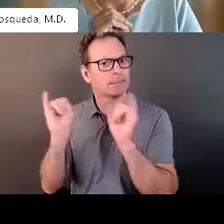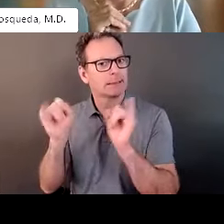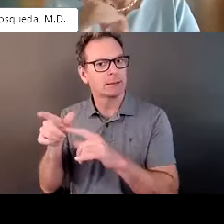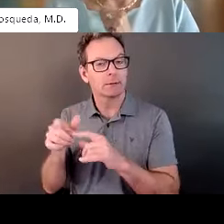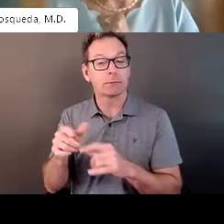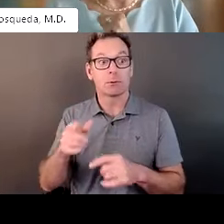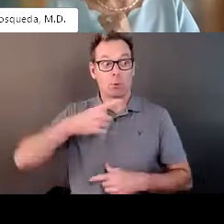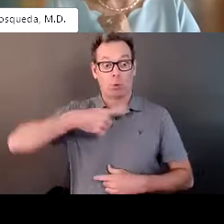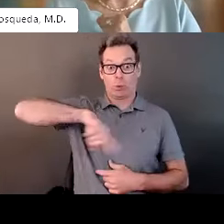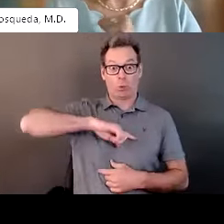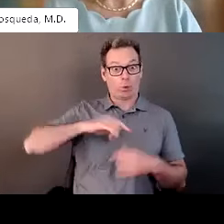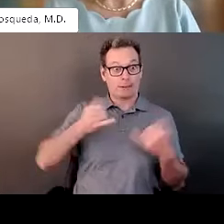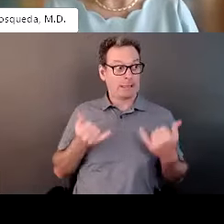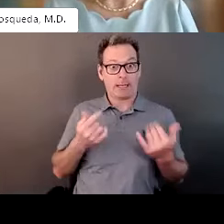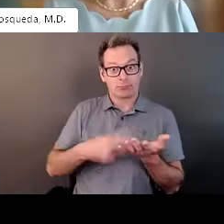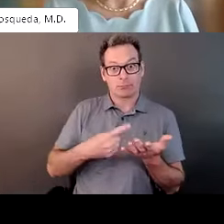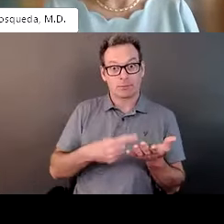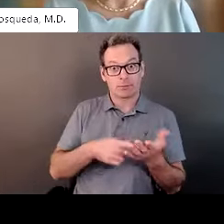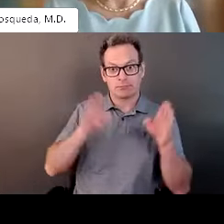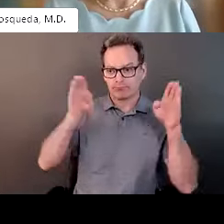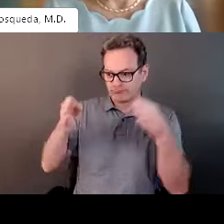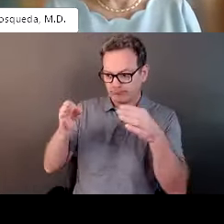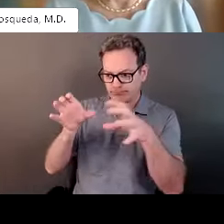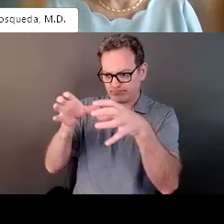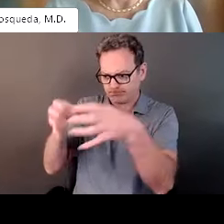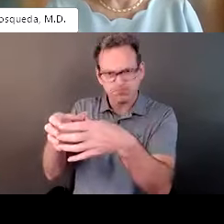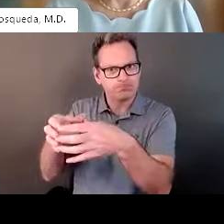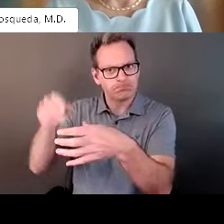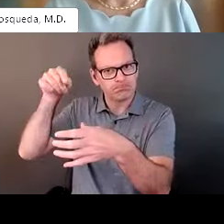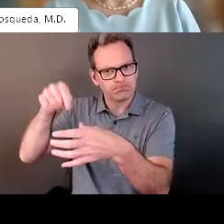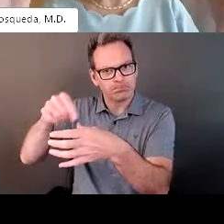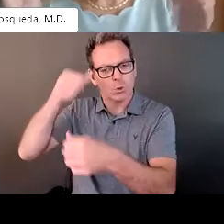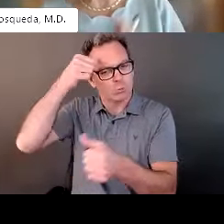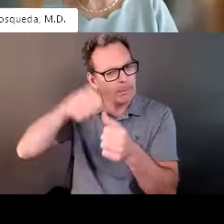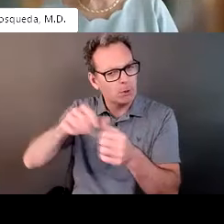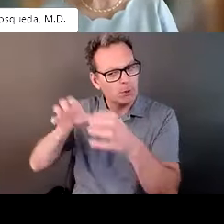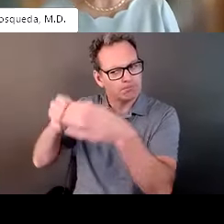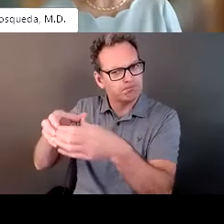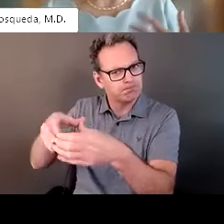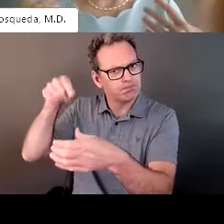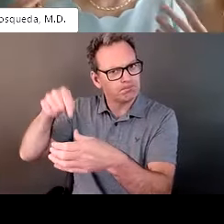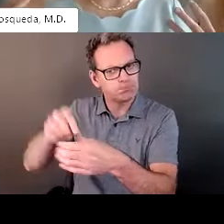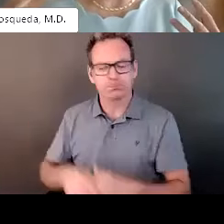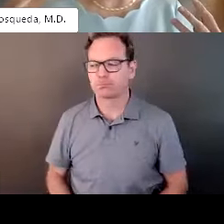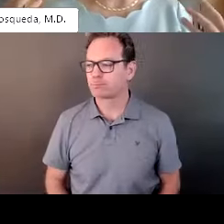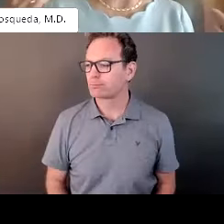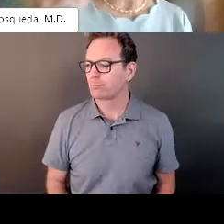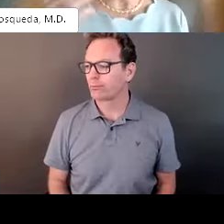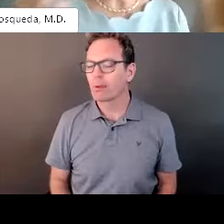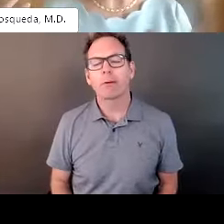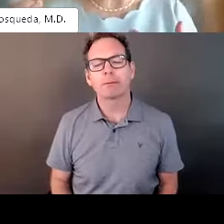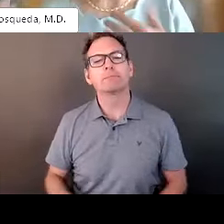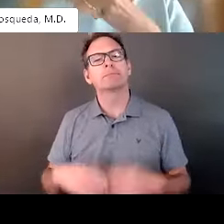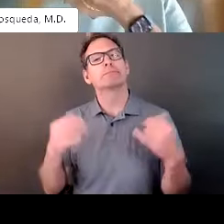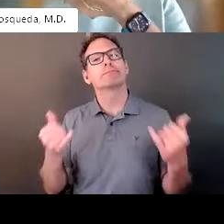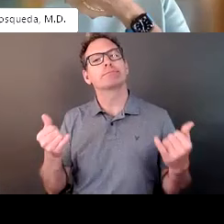Important to keep all that in mind. So what we're going to do today is talk a little bit about what it